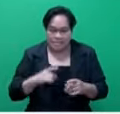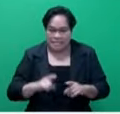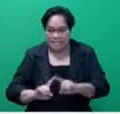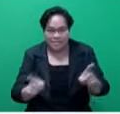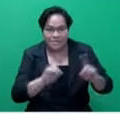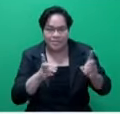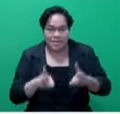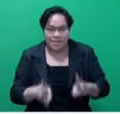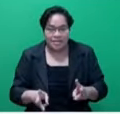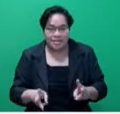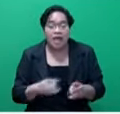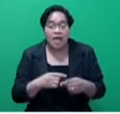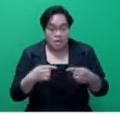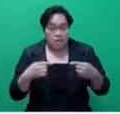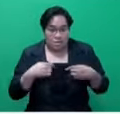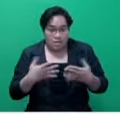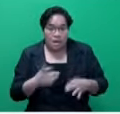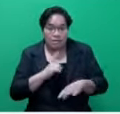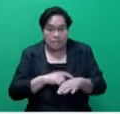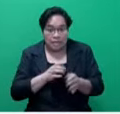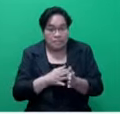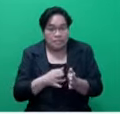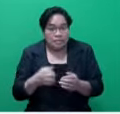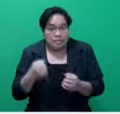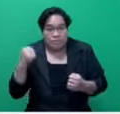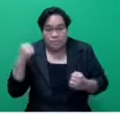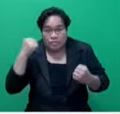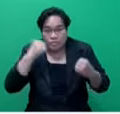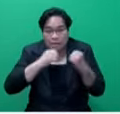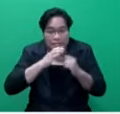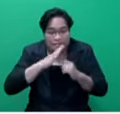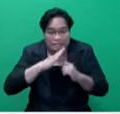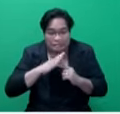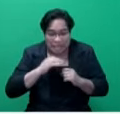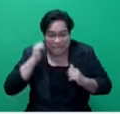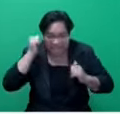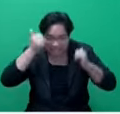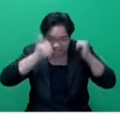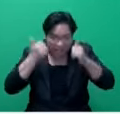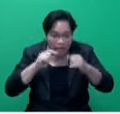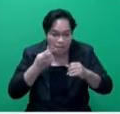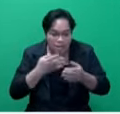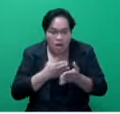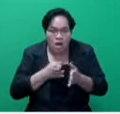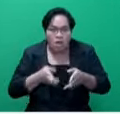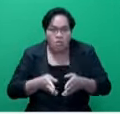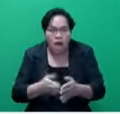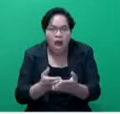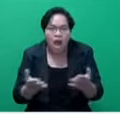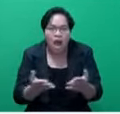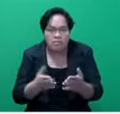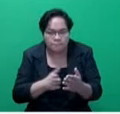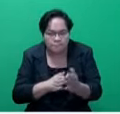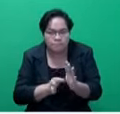ways. We are in a period of great stress and anxiety, and our road to recovery is rocky and